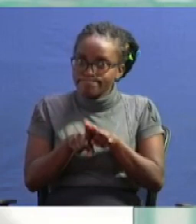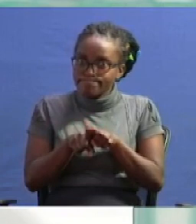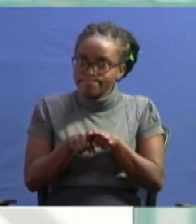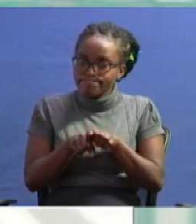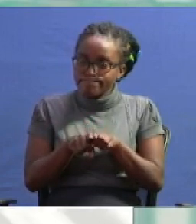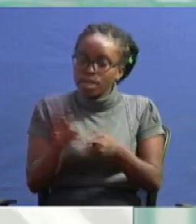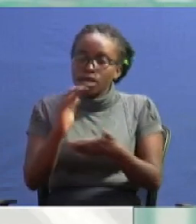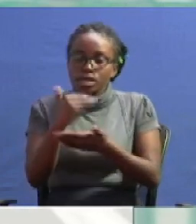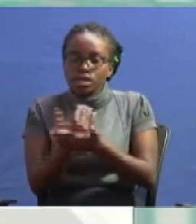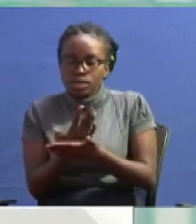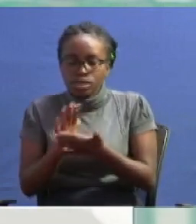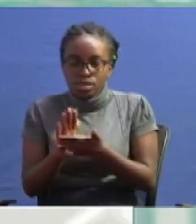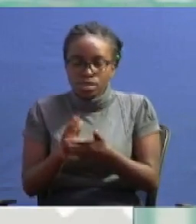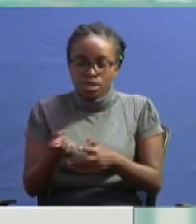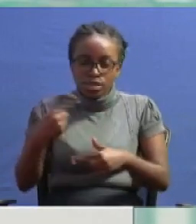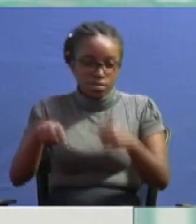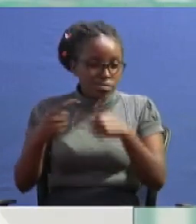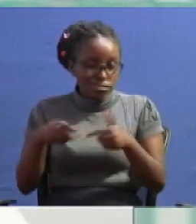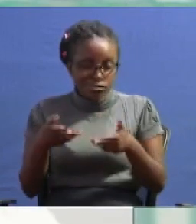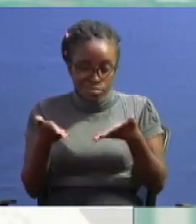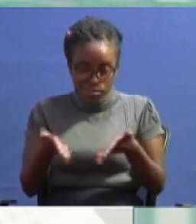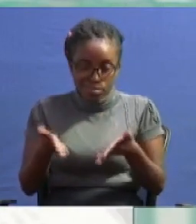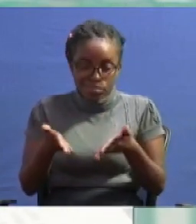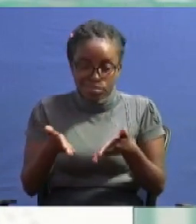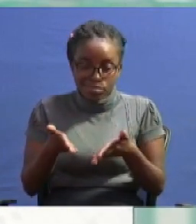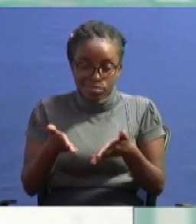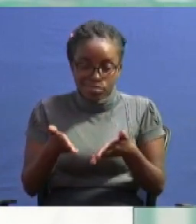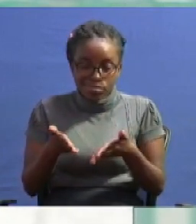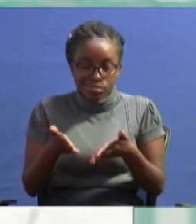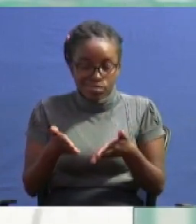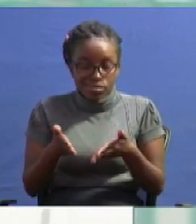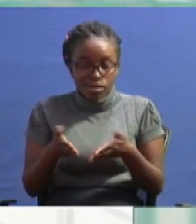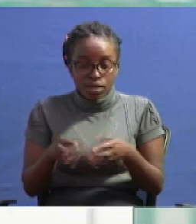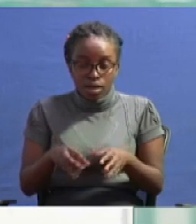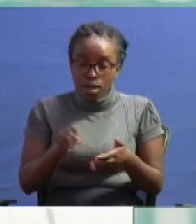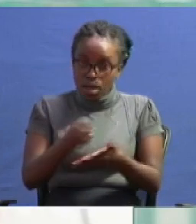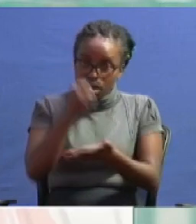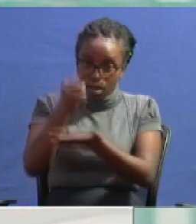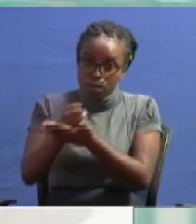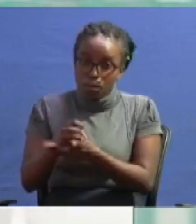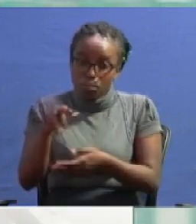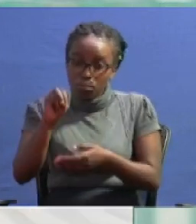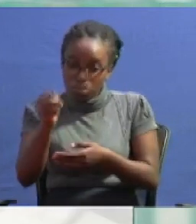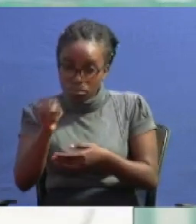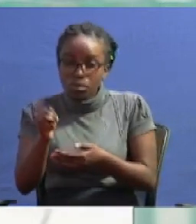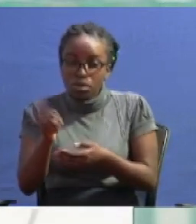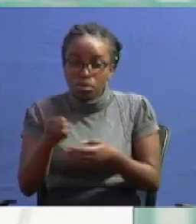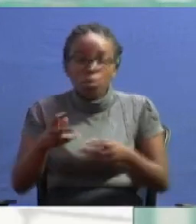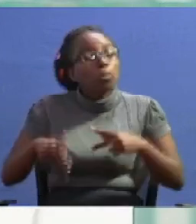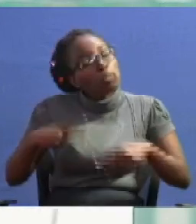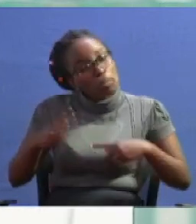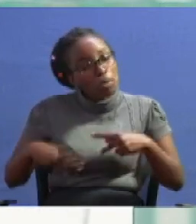sharing of the national resources, you say, okay, let us allocate these 1 million people per year, let's say 200